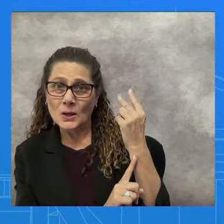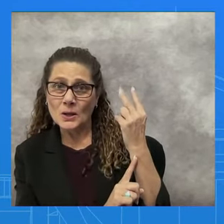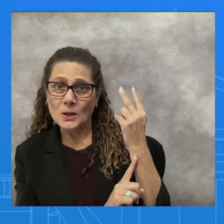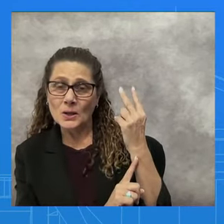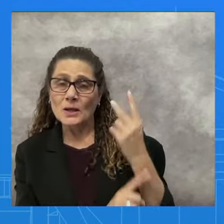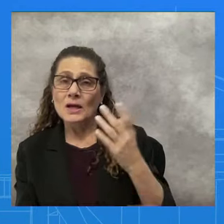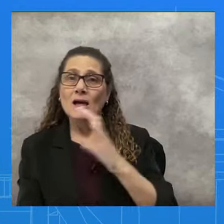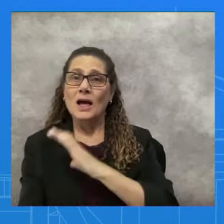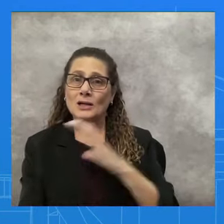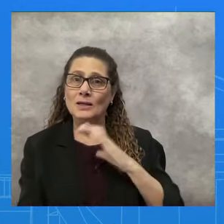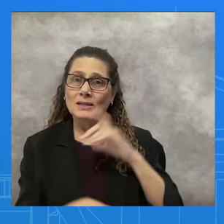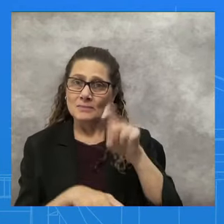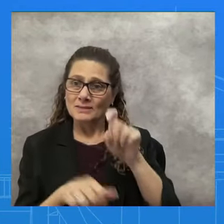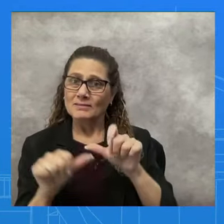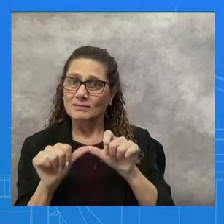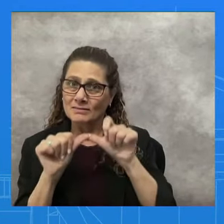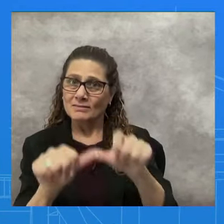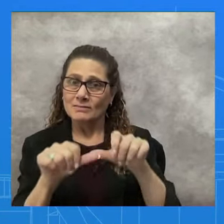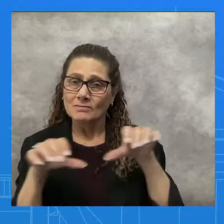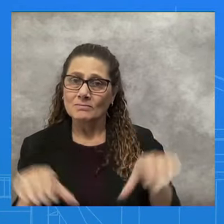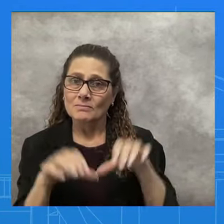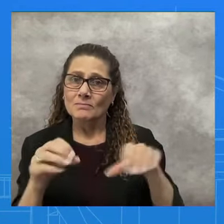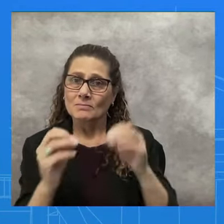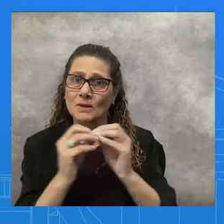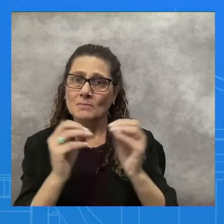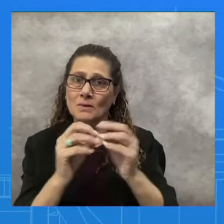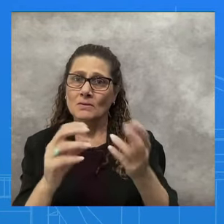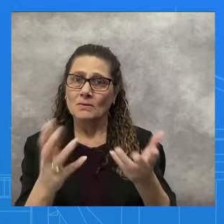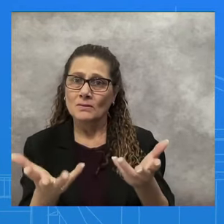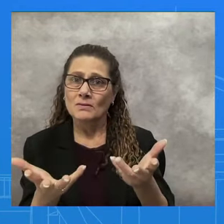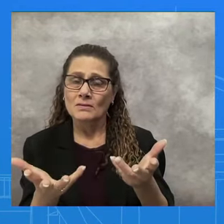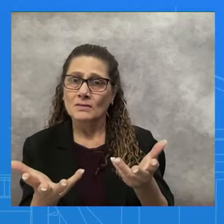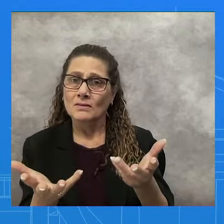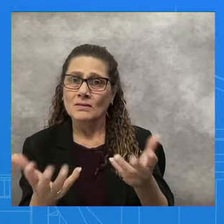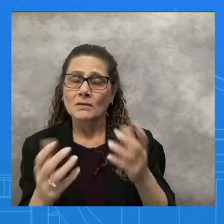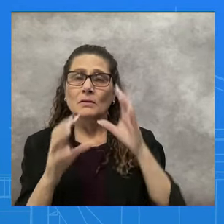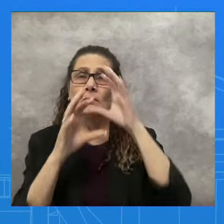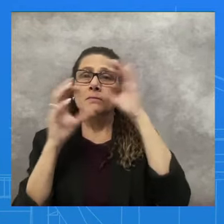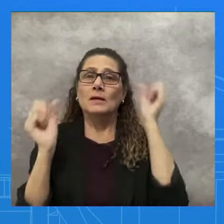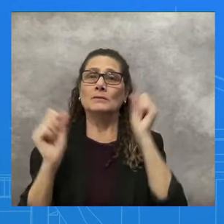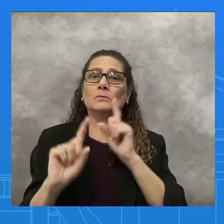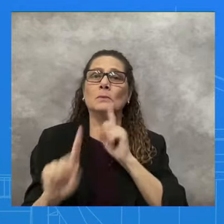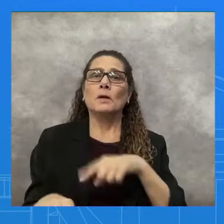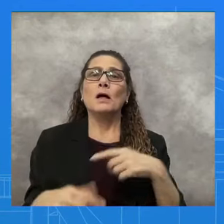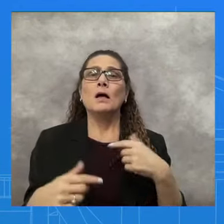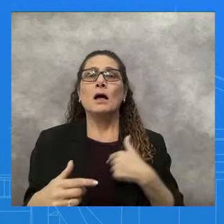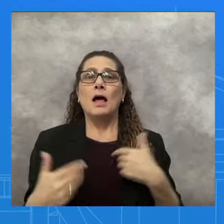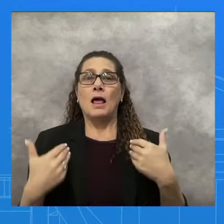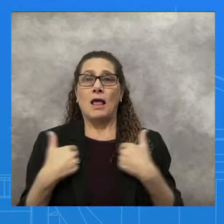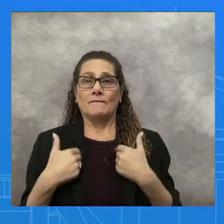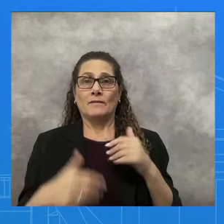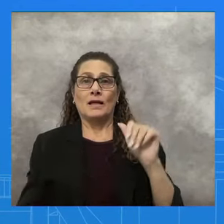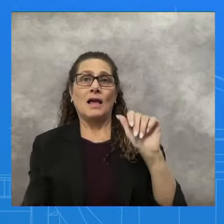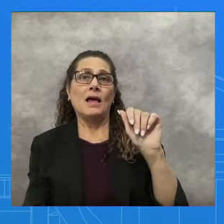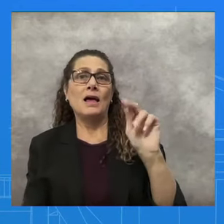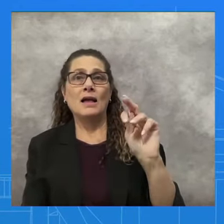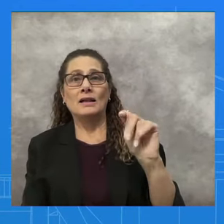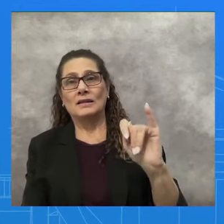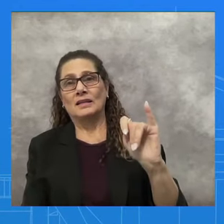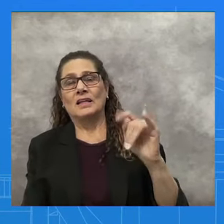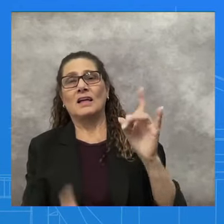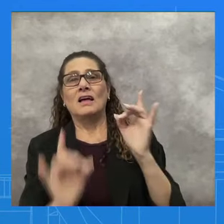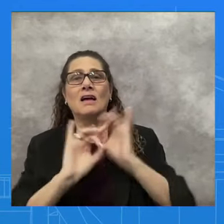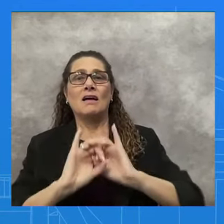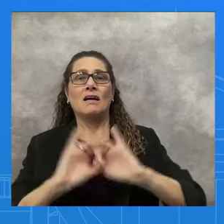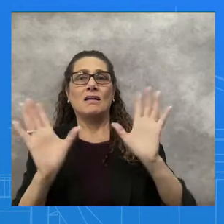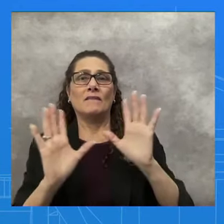There is executive action. There is obviously the Office of Anti-Gun Violence that we started here. It's a historic office. It's going to do everything